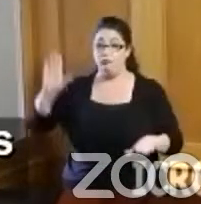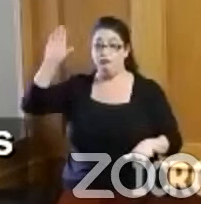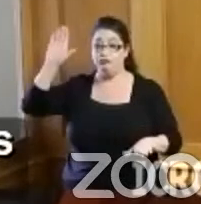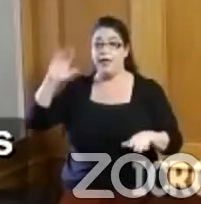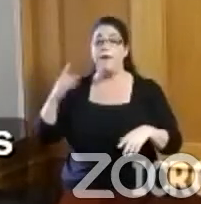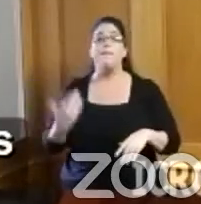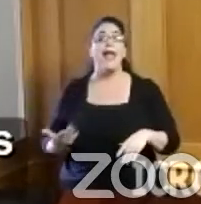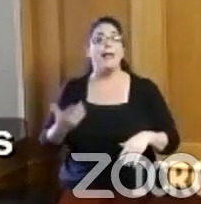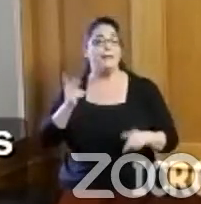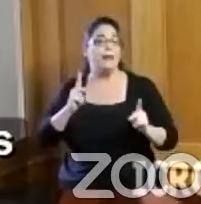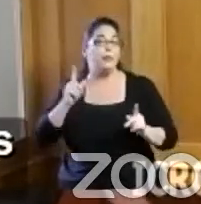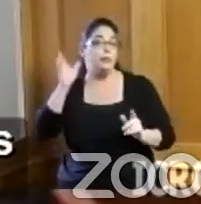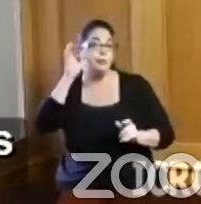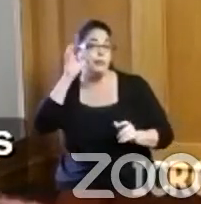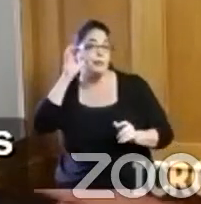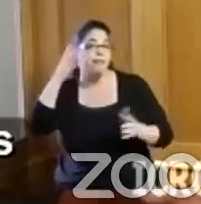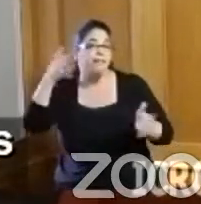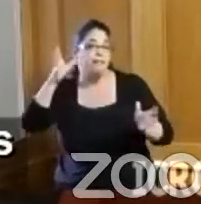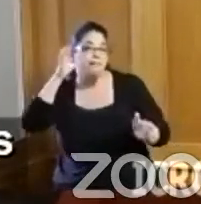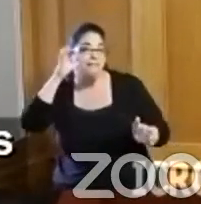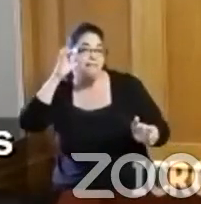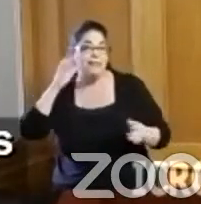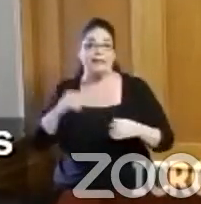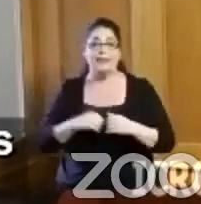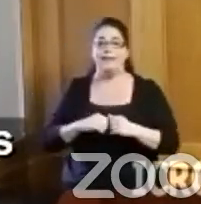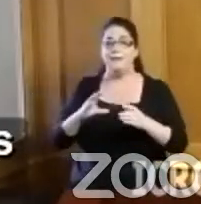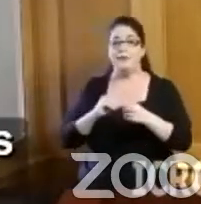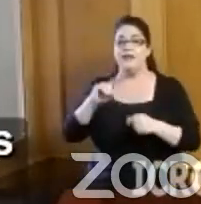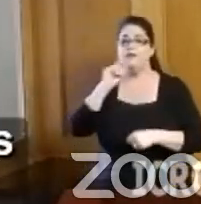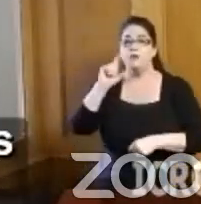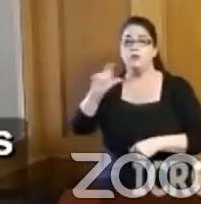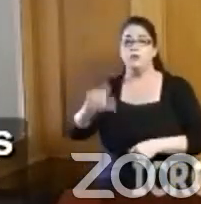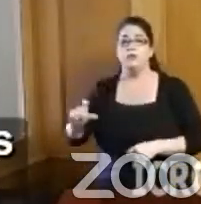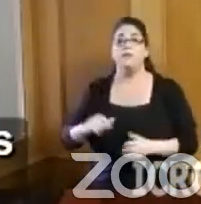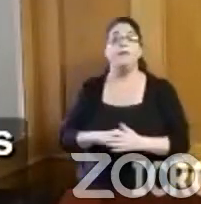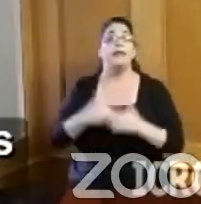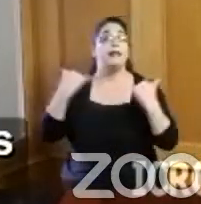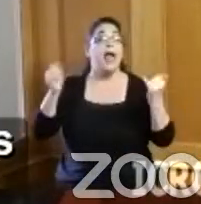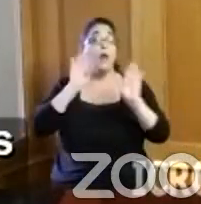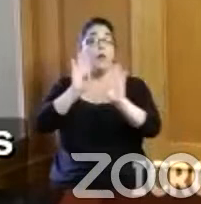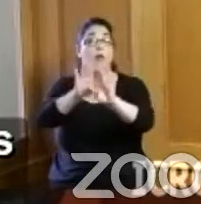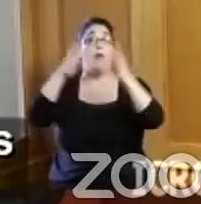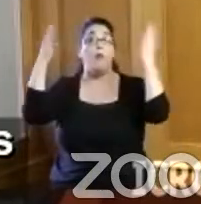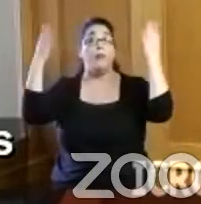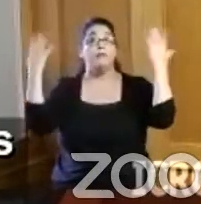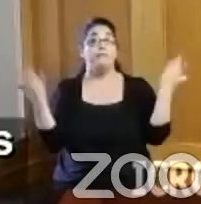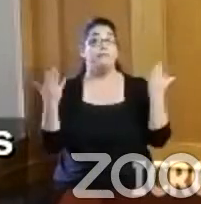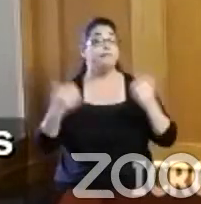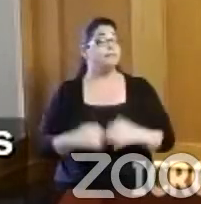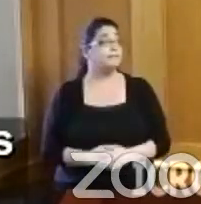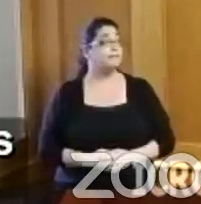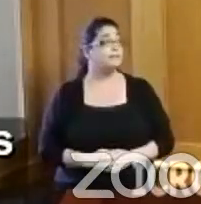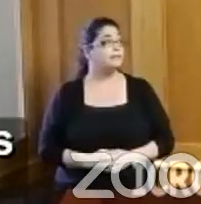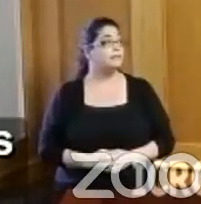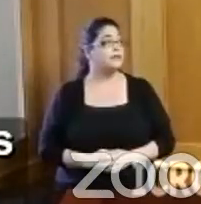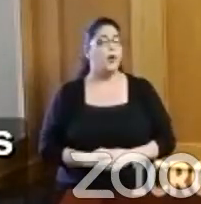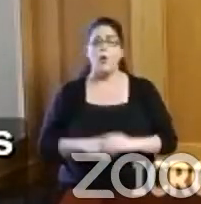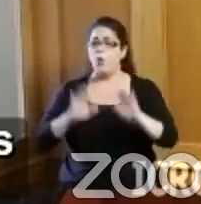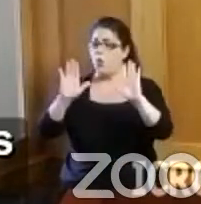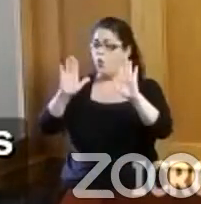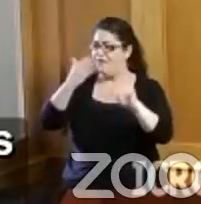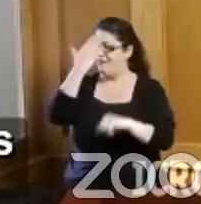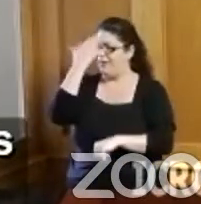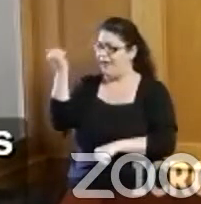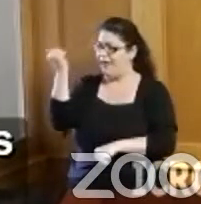listening. Okay, so what we will do right now is open. Well, we actually need to have comments from